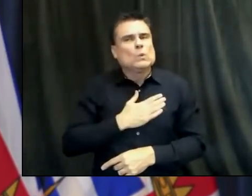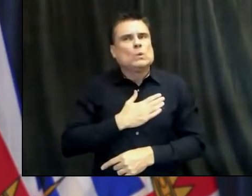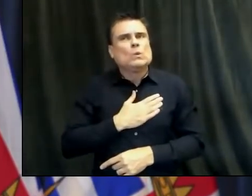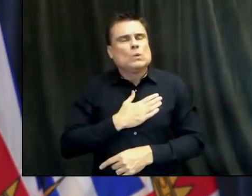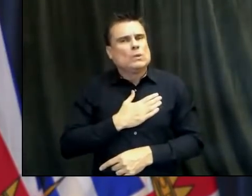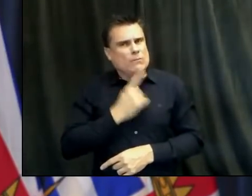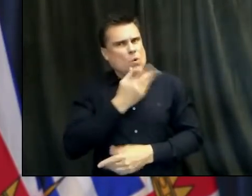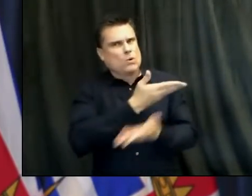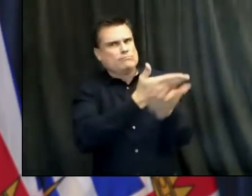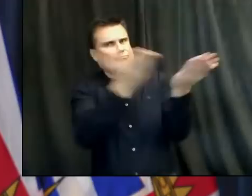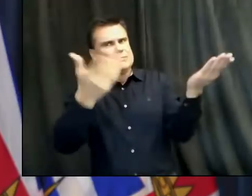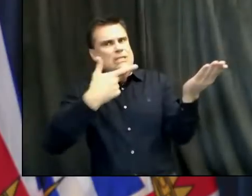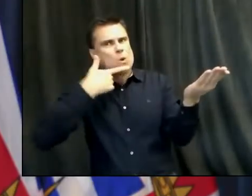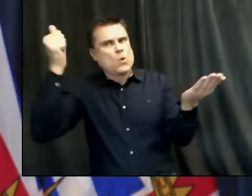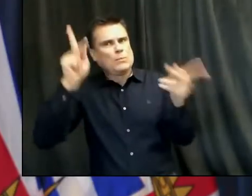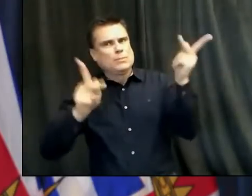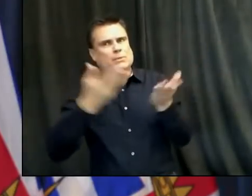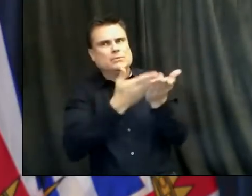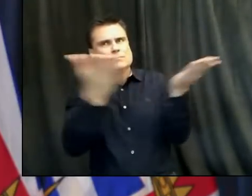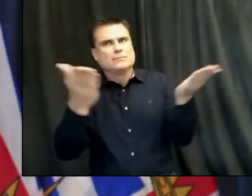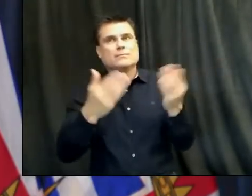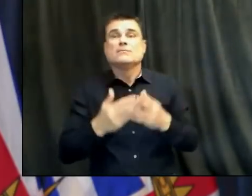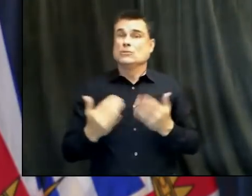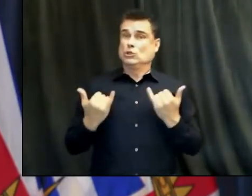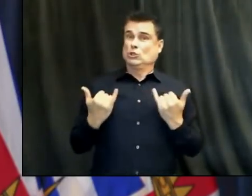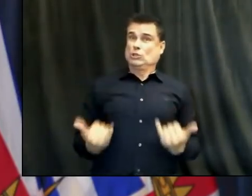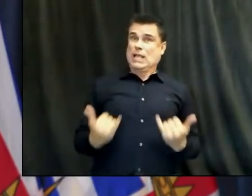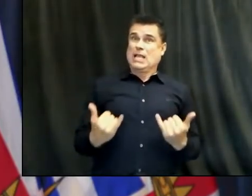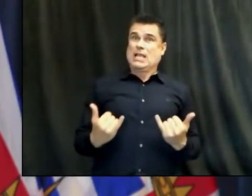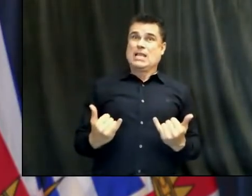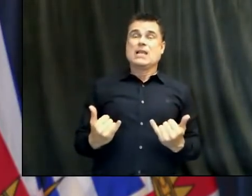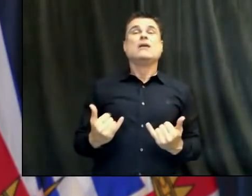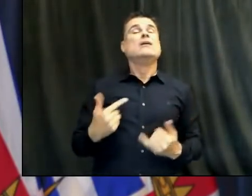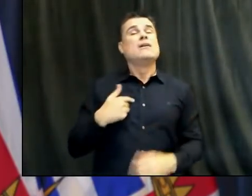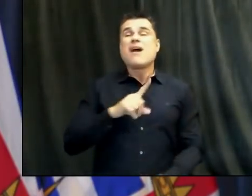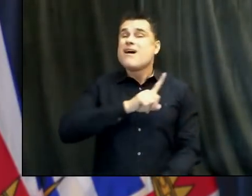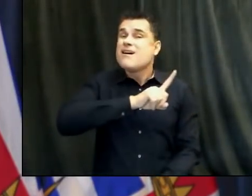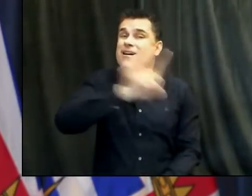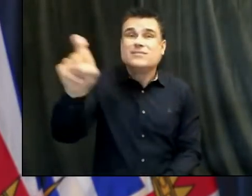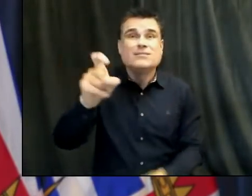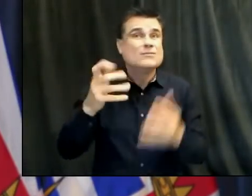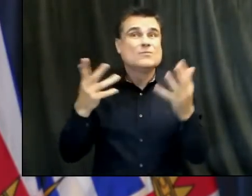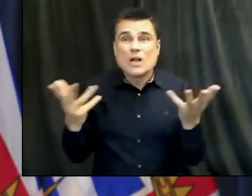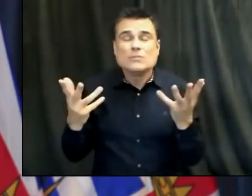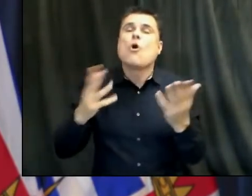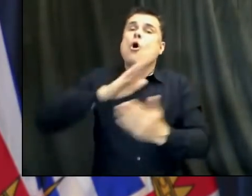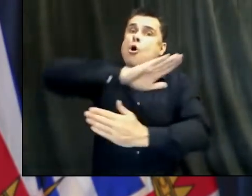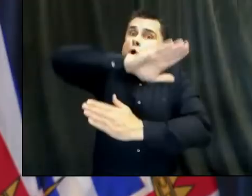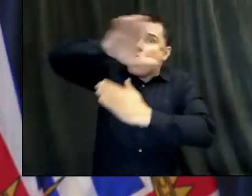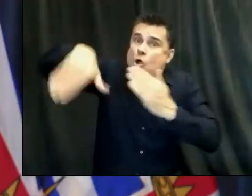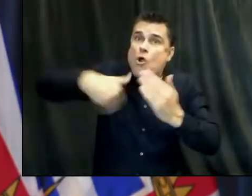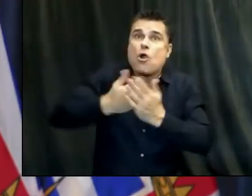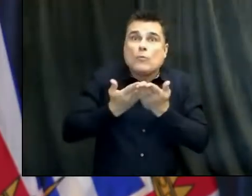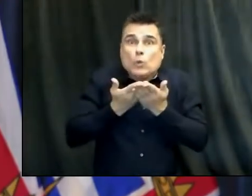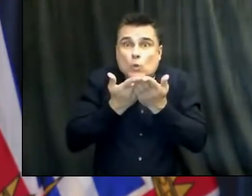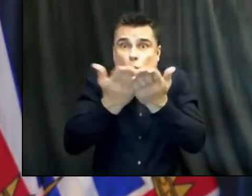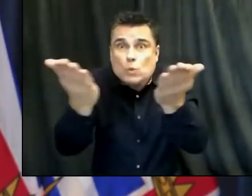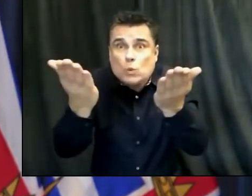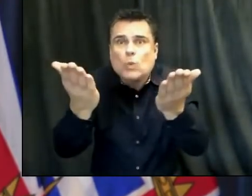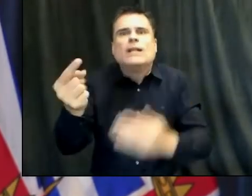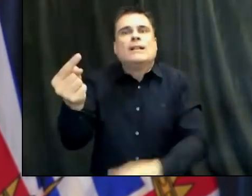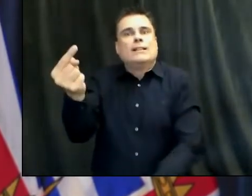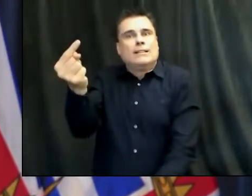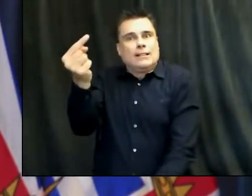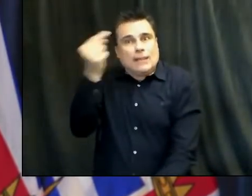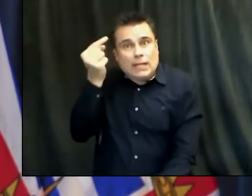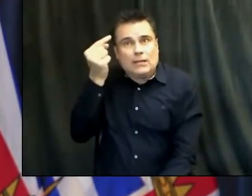of them that we're asking everybody today to think this weekend and to act this weekend in ways that will stop